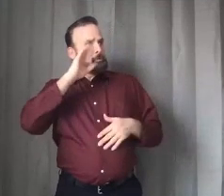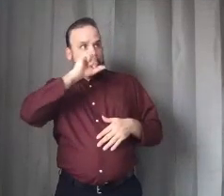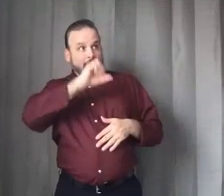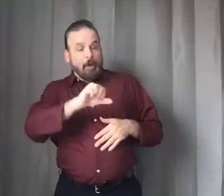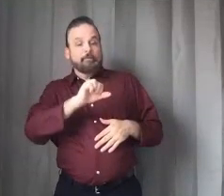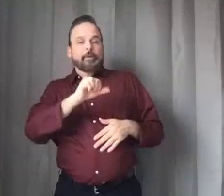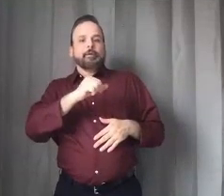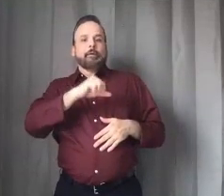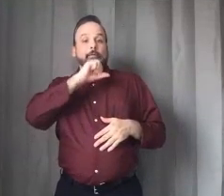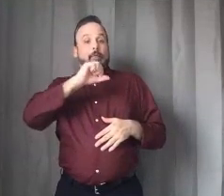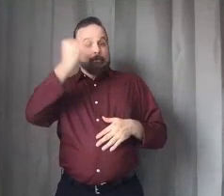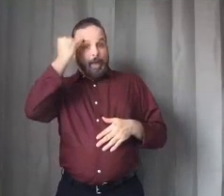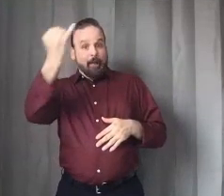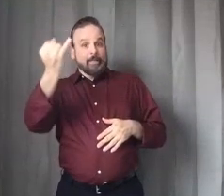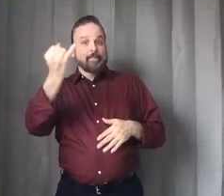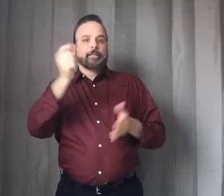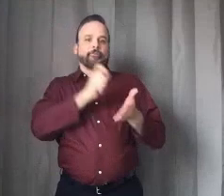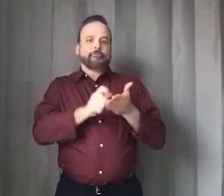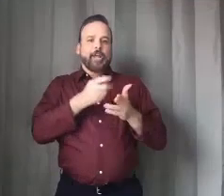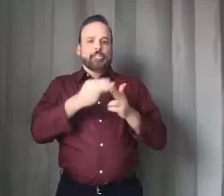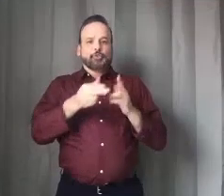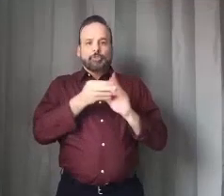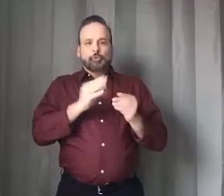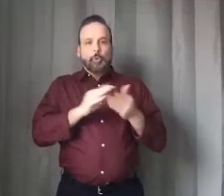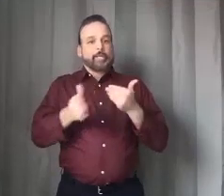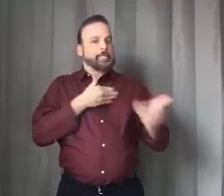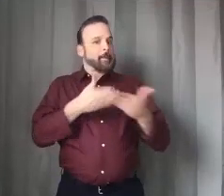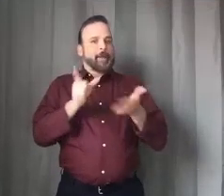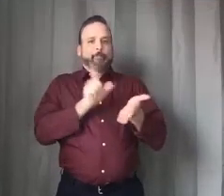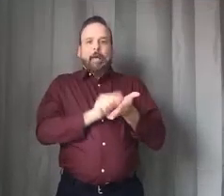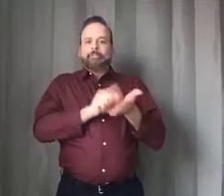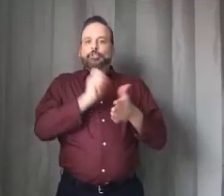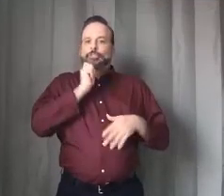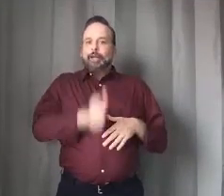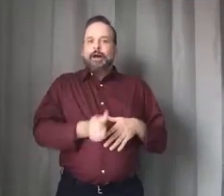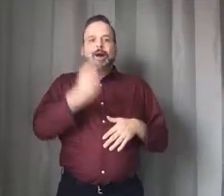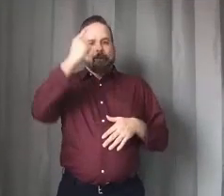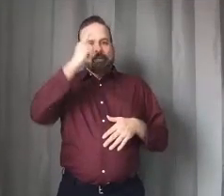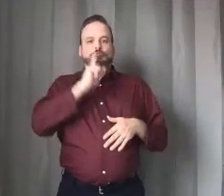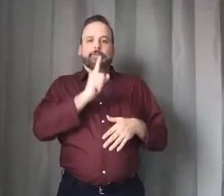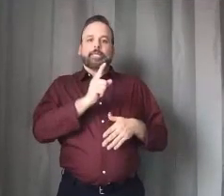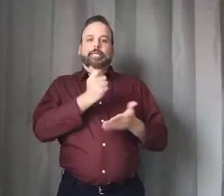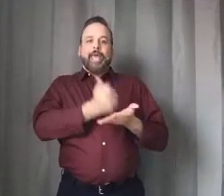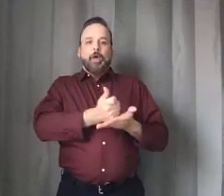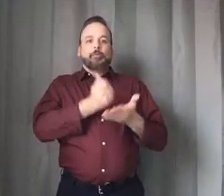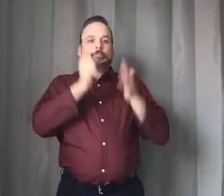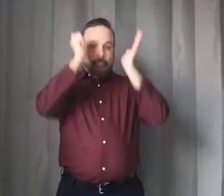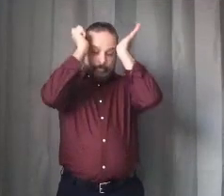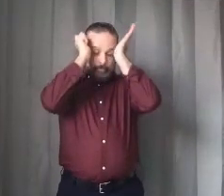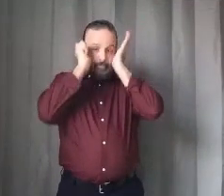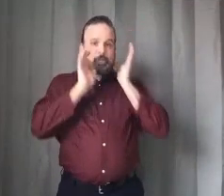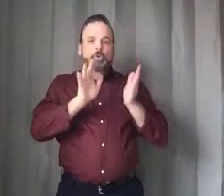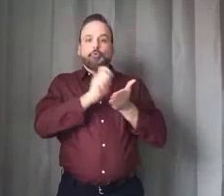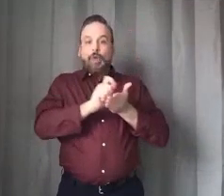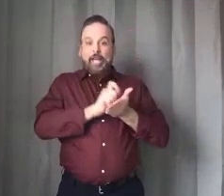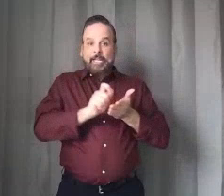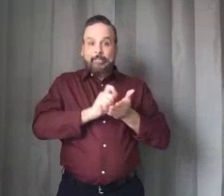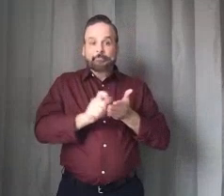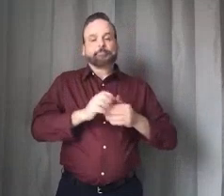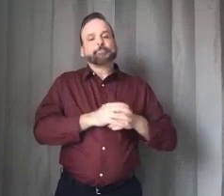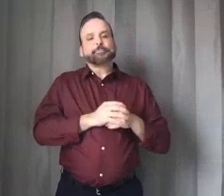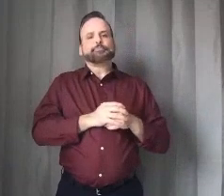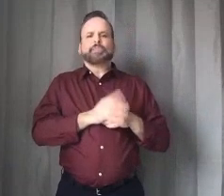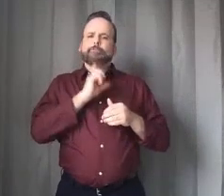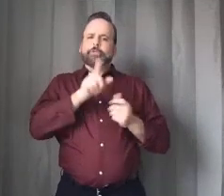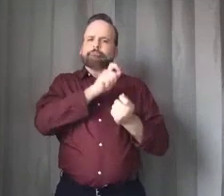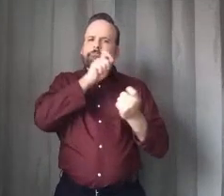I really loved the idea of writing short stories, whether they're going to be published or not, because I think they really do help your writing as far as like being